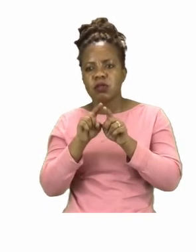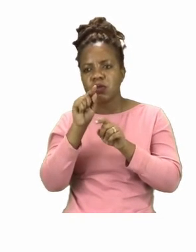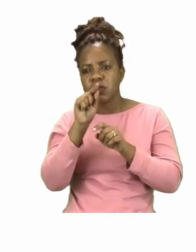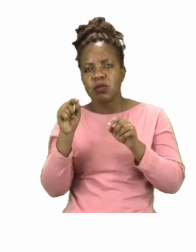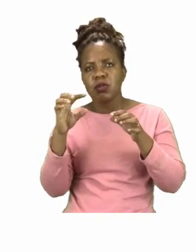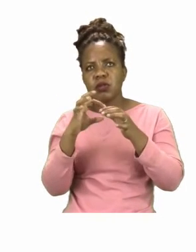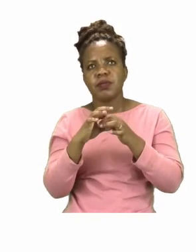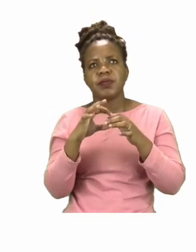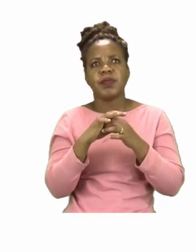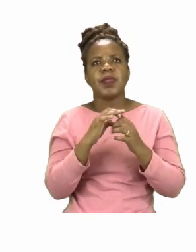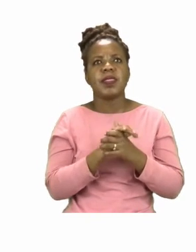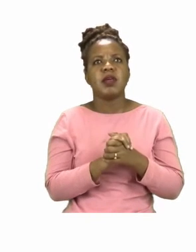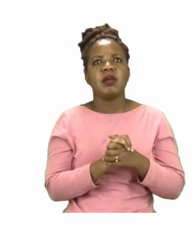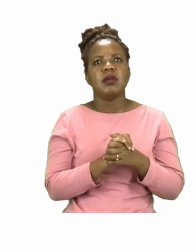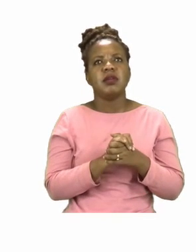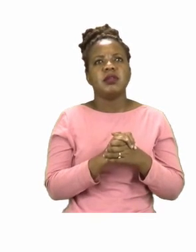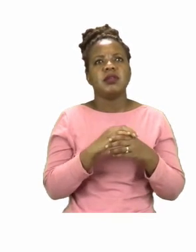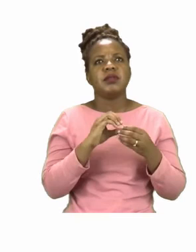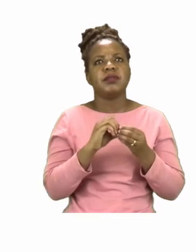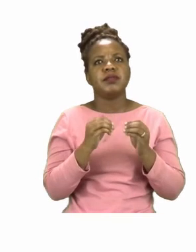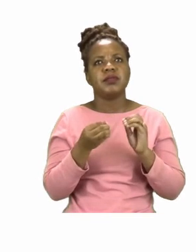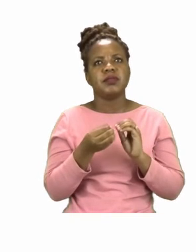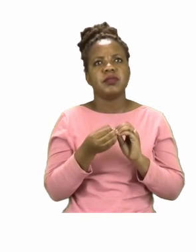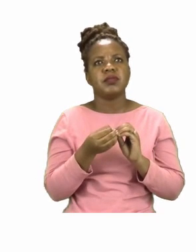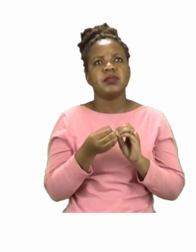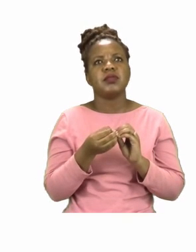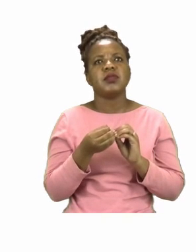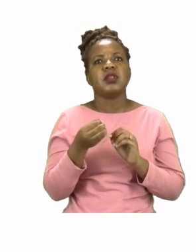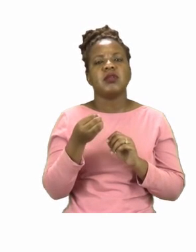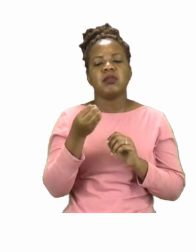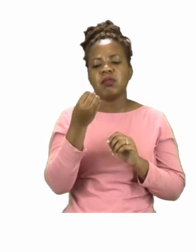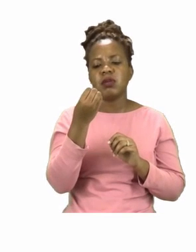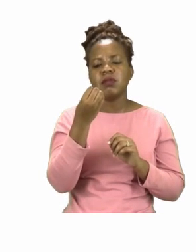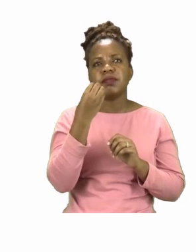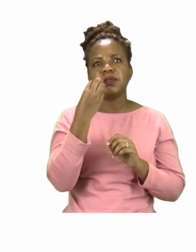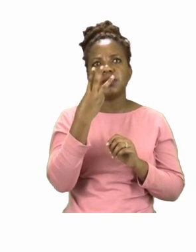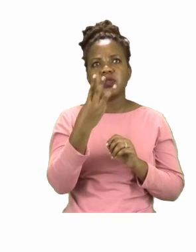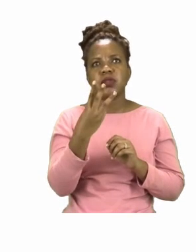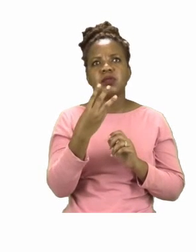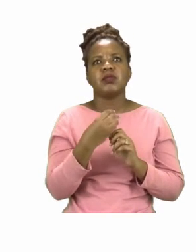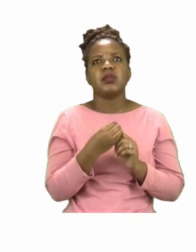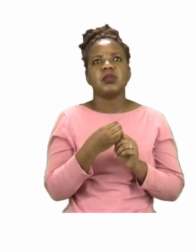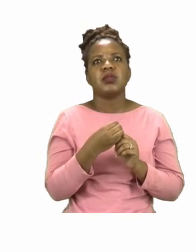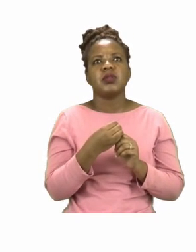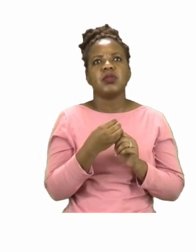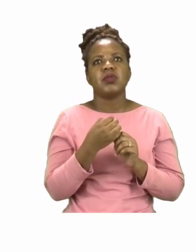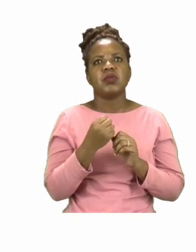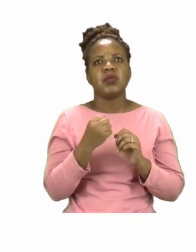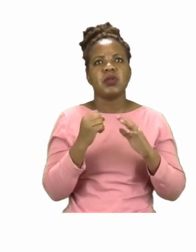of. So you need to count the number of rectangles and squares